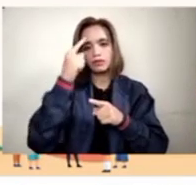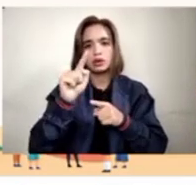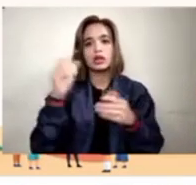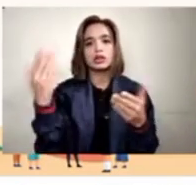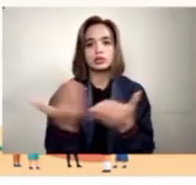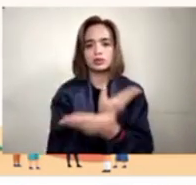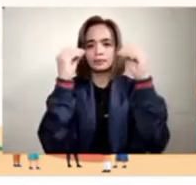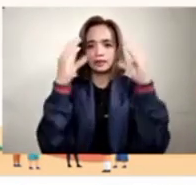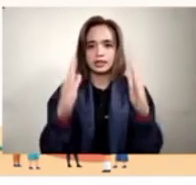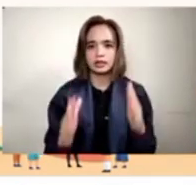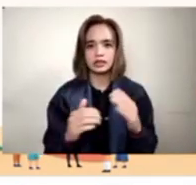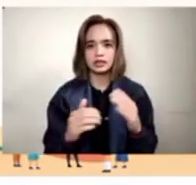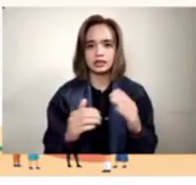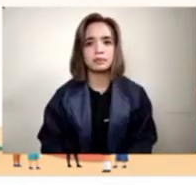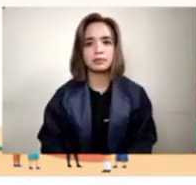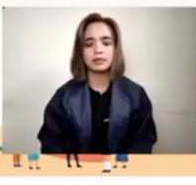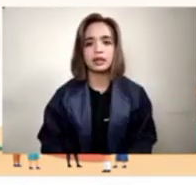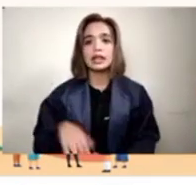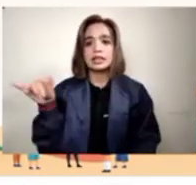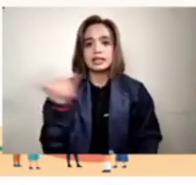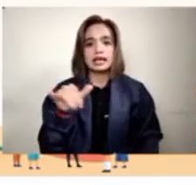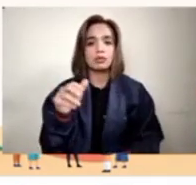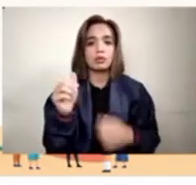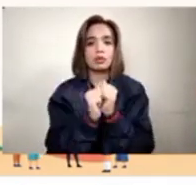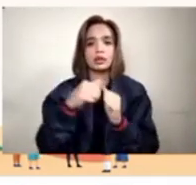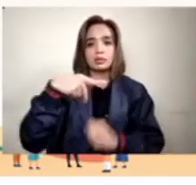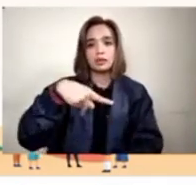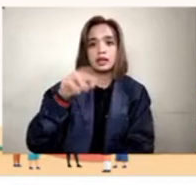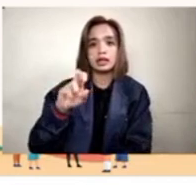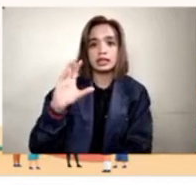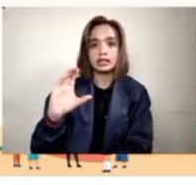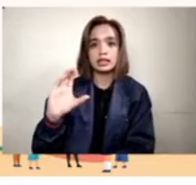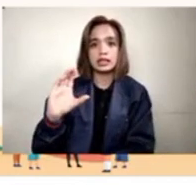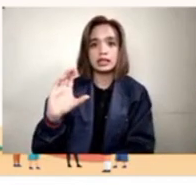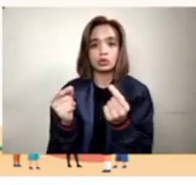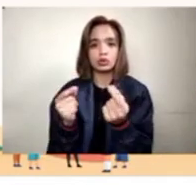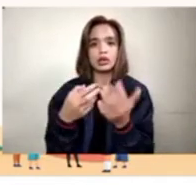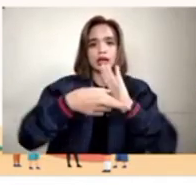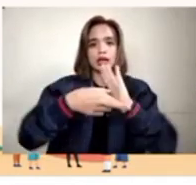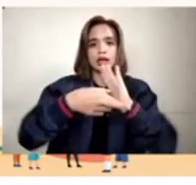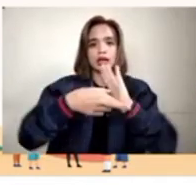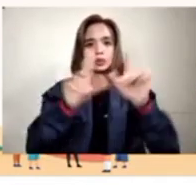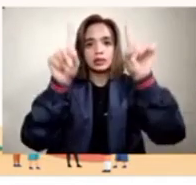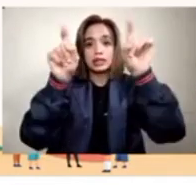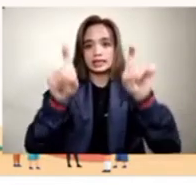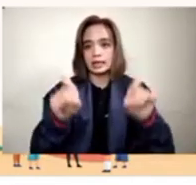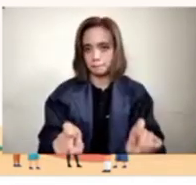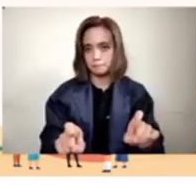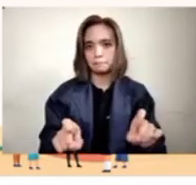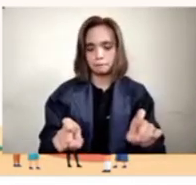professional standards for beginning teachers. We are also in coordination with PRC and urging them to